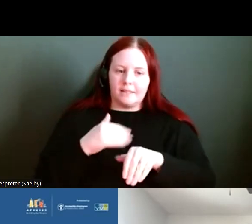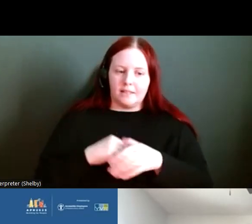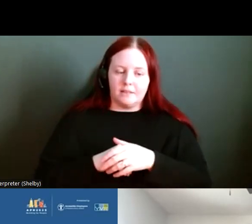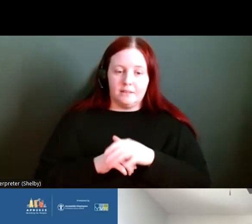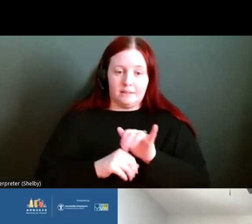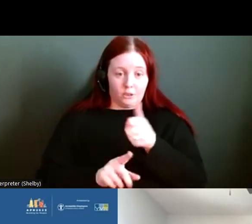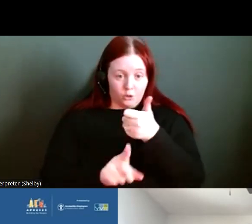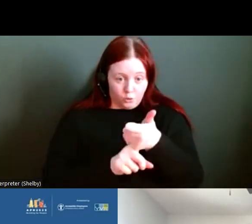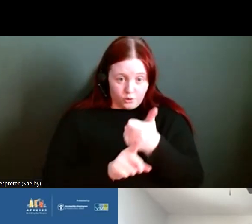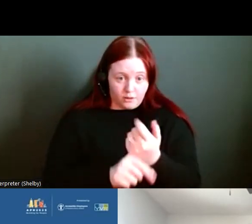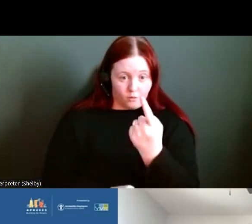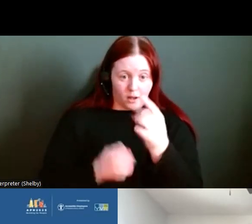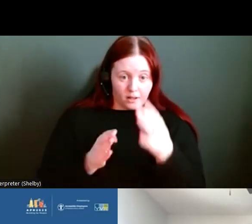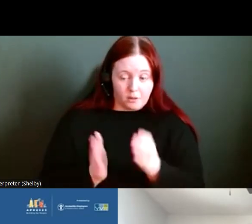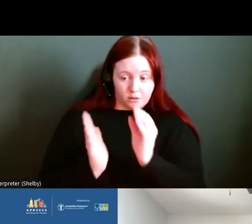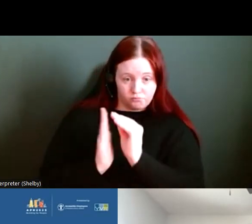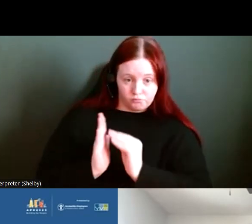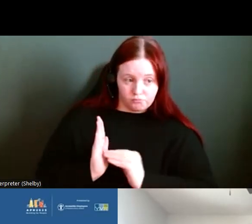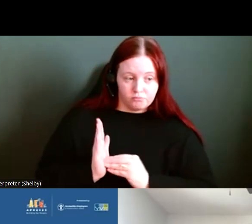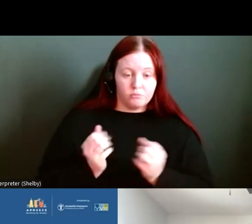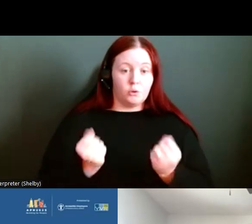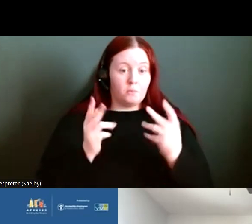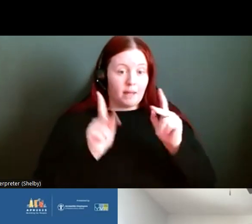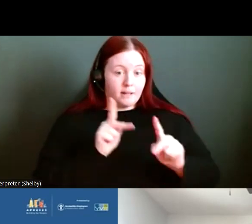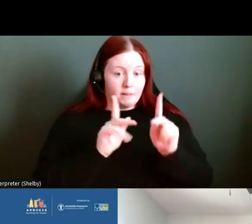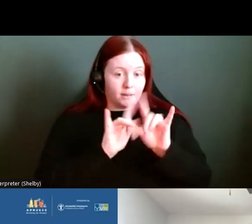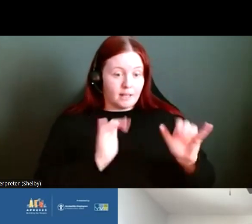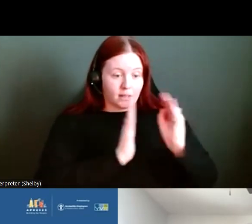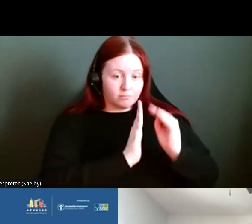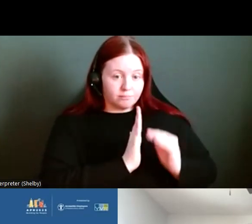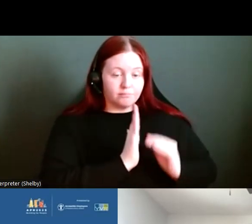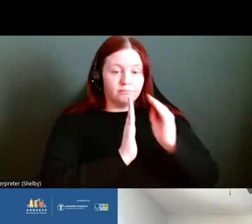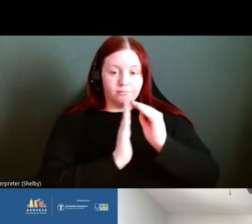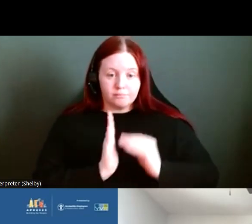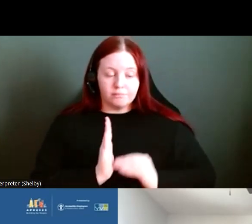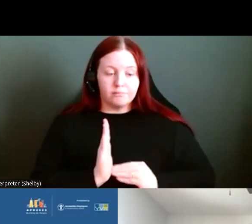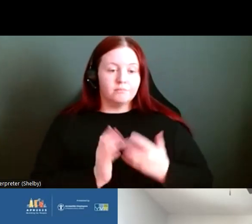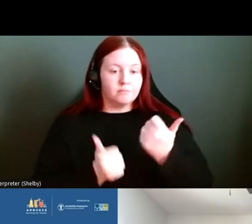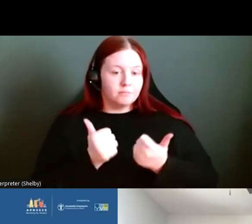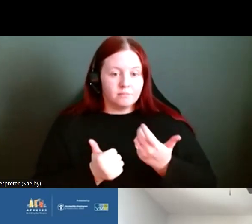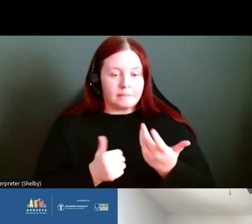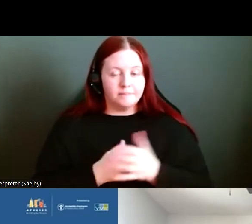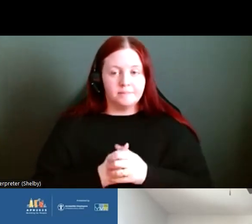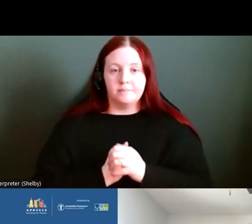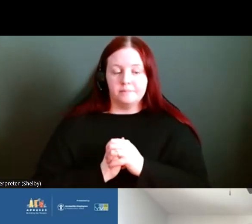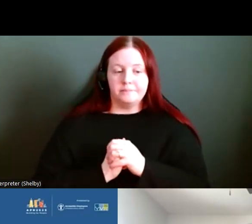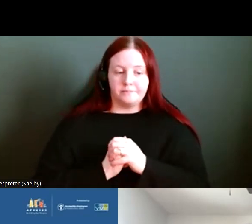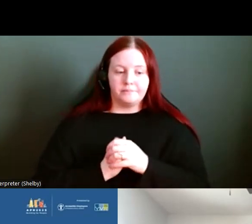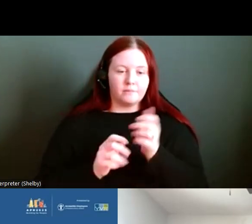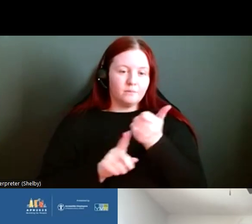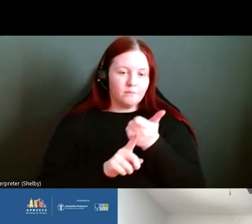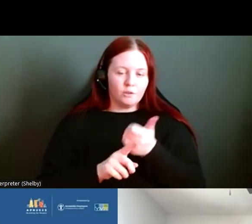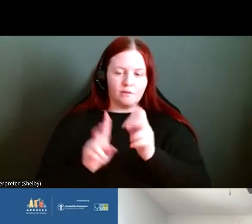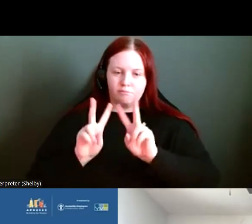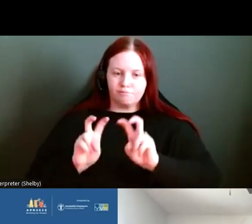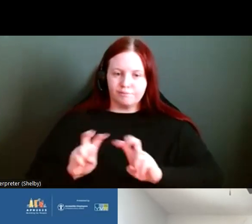you tracking, or do multiple people need to be able to access this tool? So you can kind of decide what works